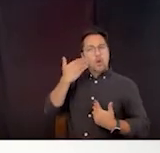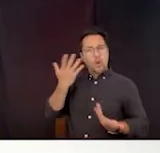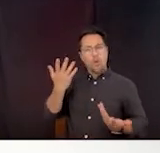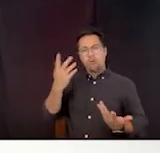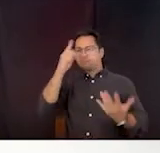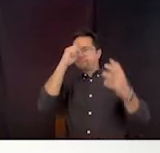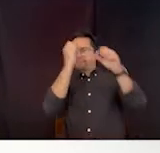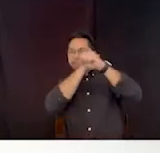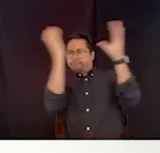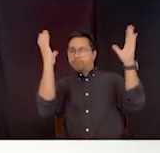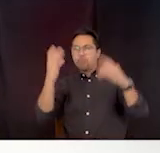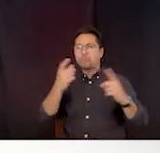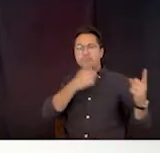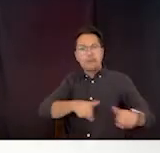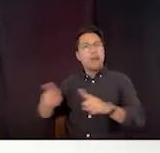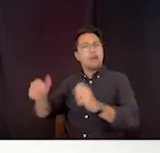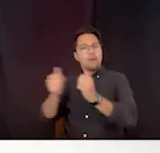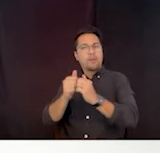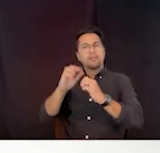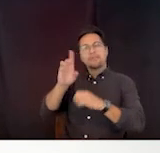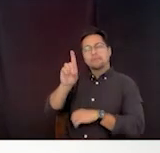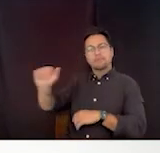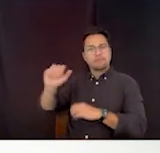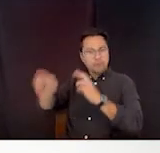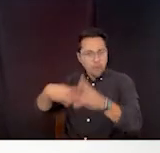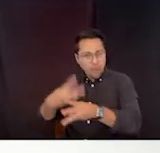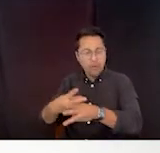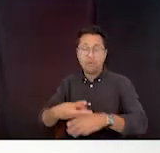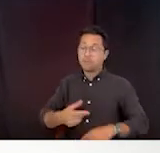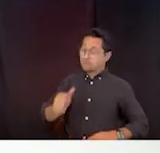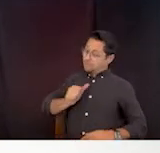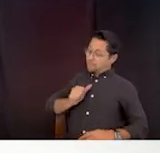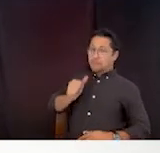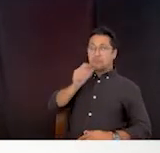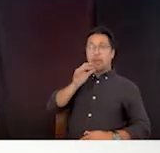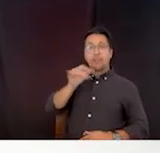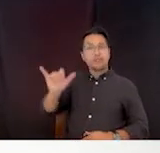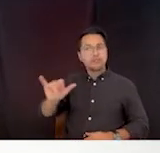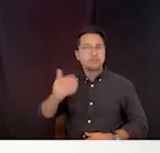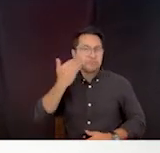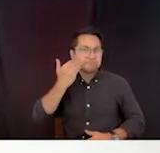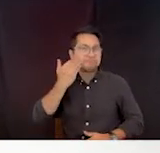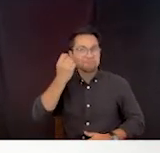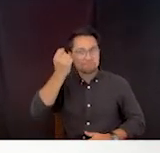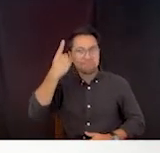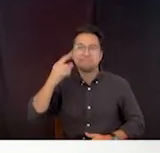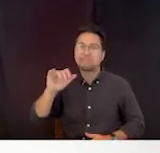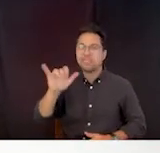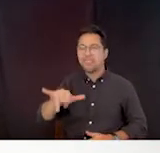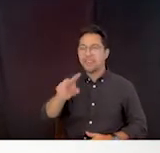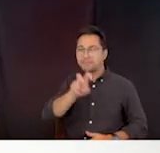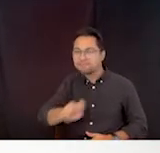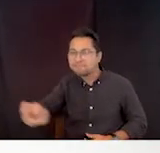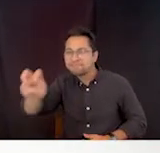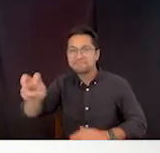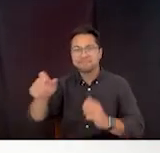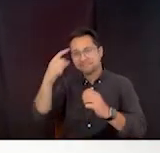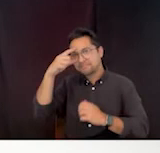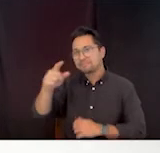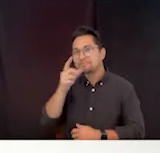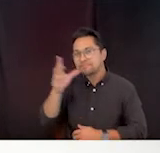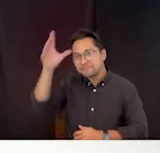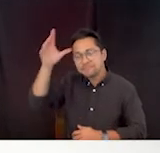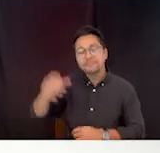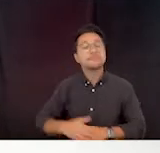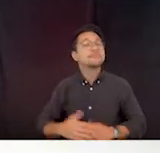disabilities world. And I'm a mother as well myself, so definitely understand that parenting journey. We have some of other members of our panel